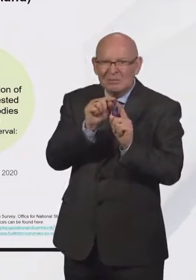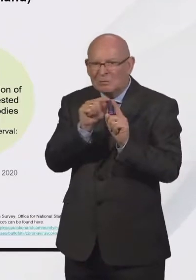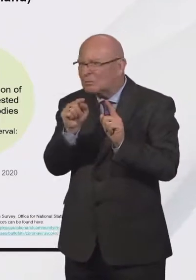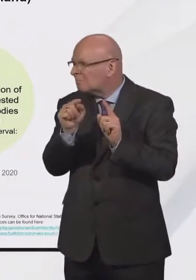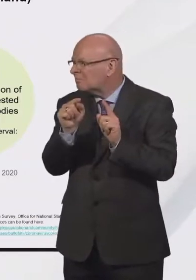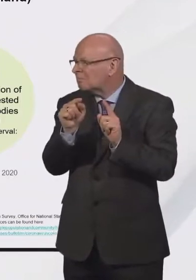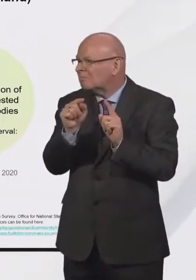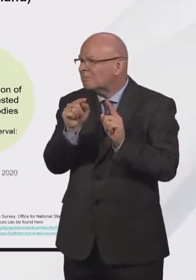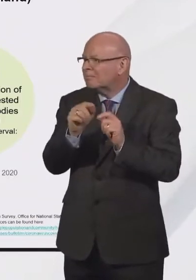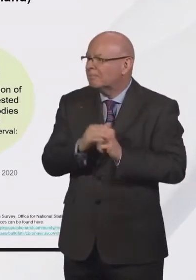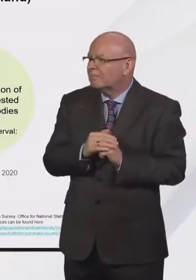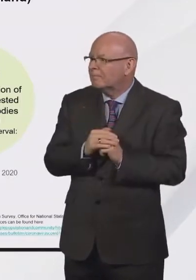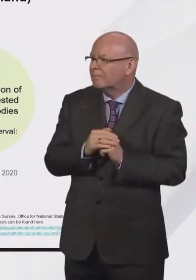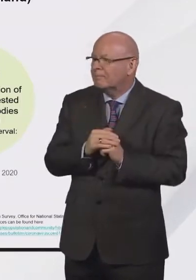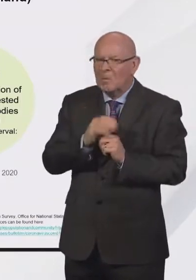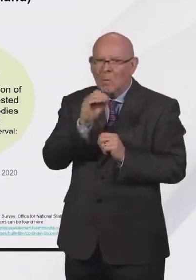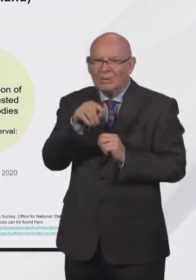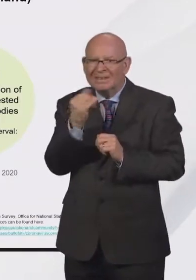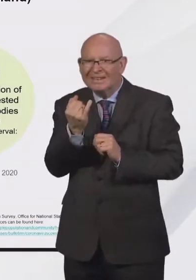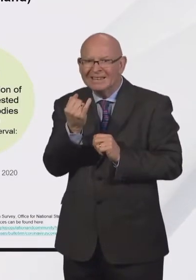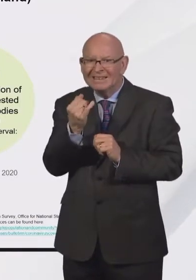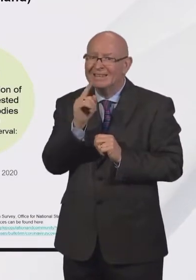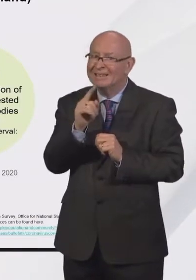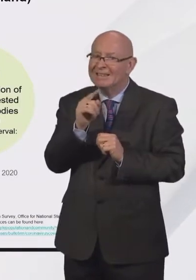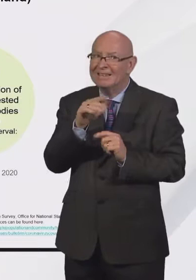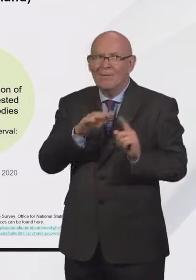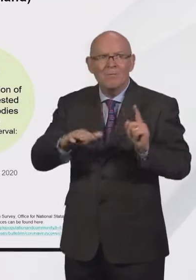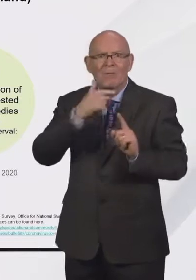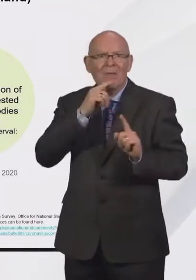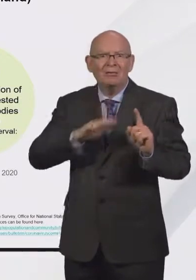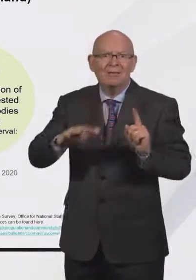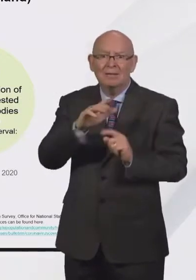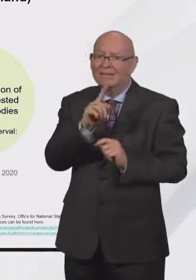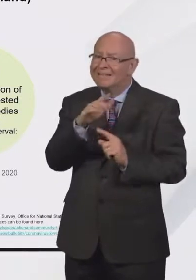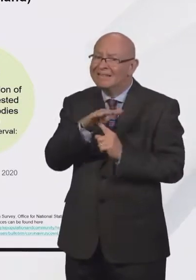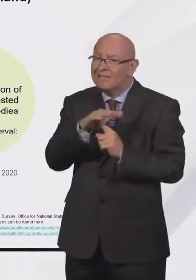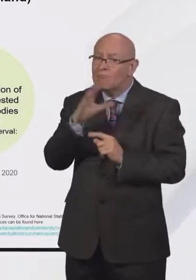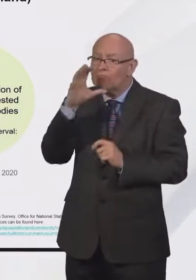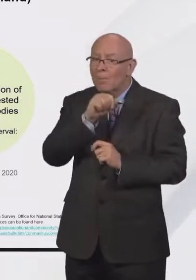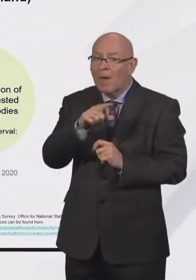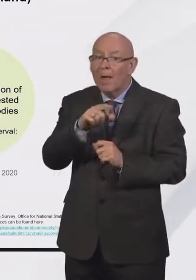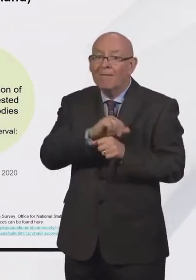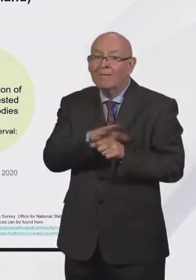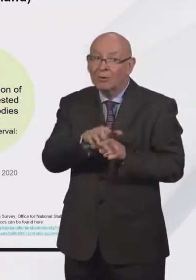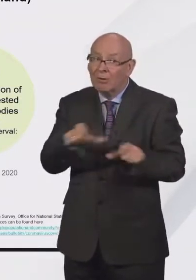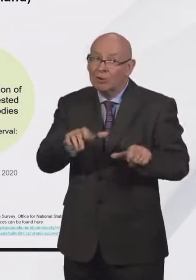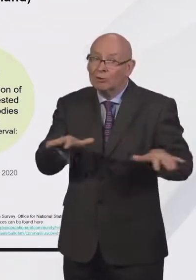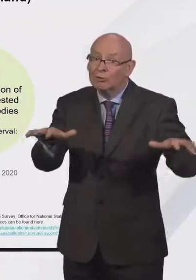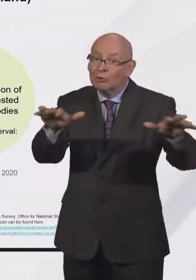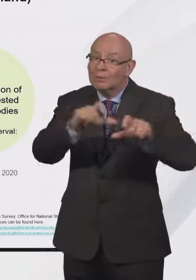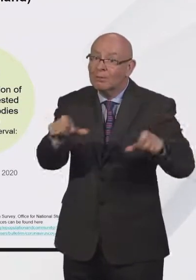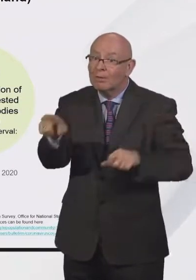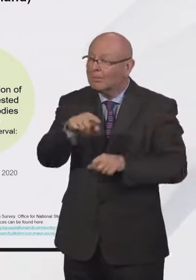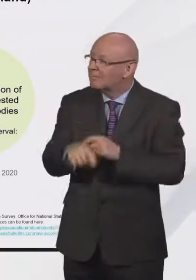Estimated 33,000 people with COVID infection in the community over the period of the study, most recent period of the study.